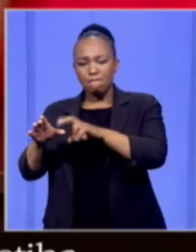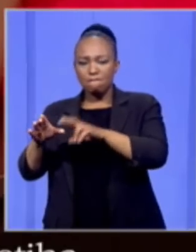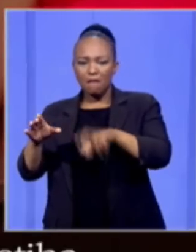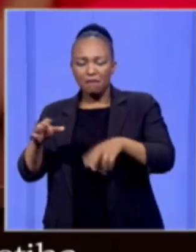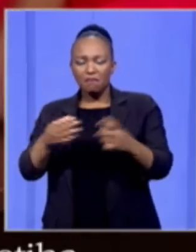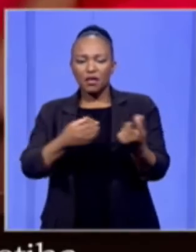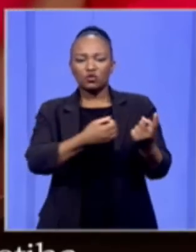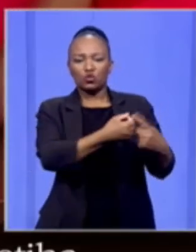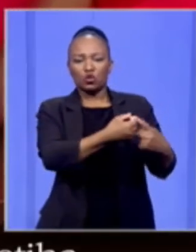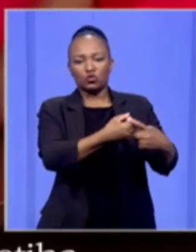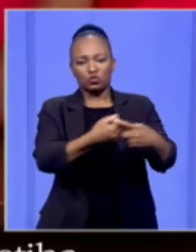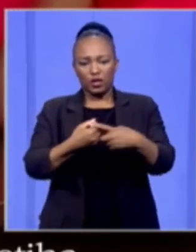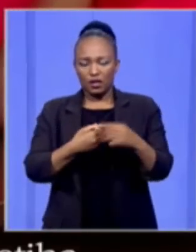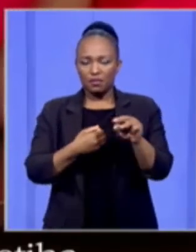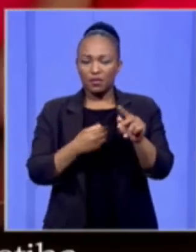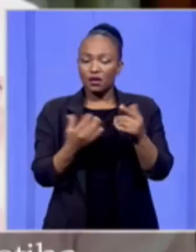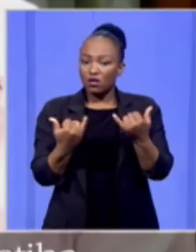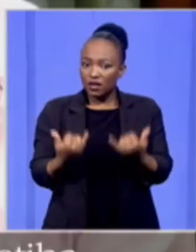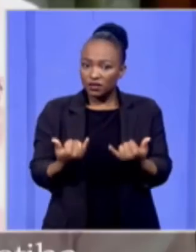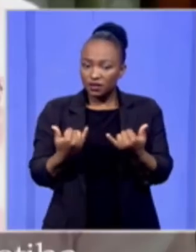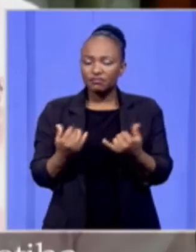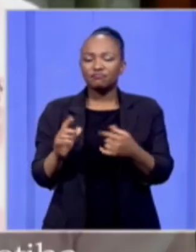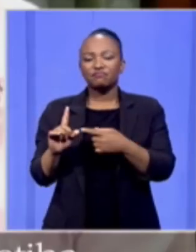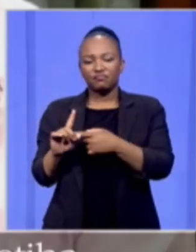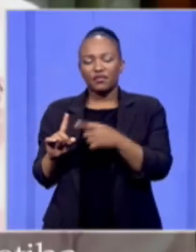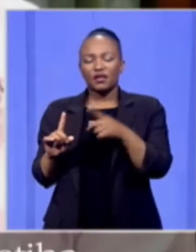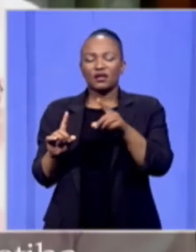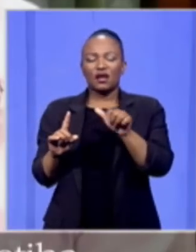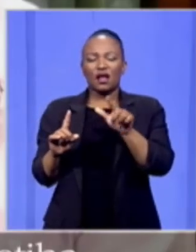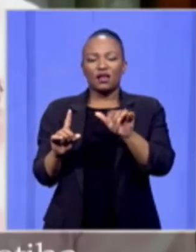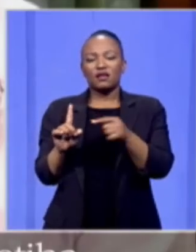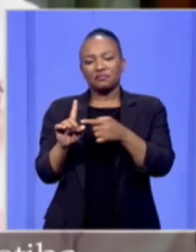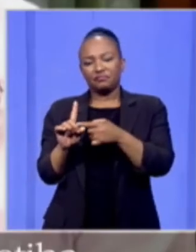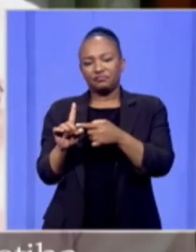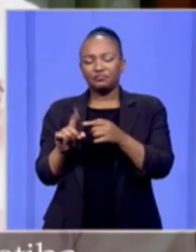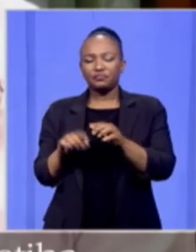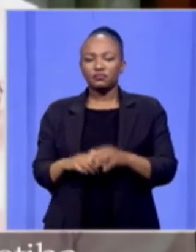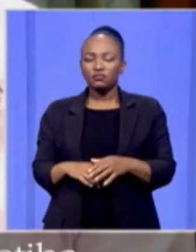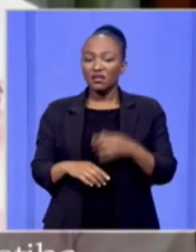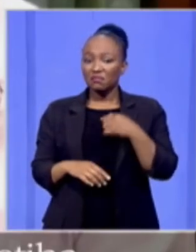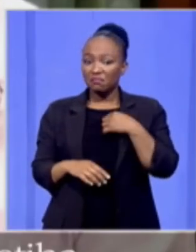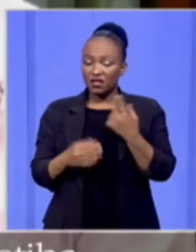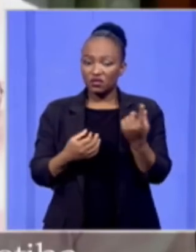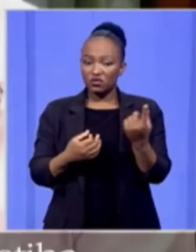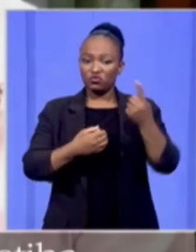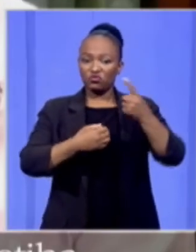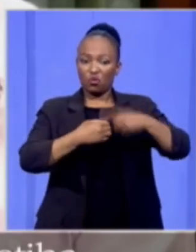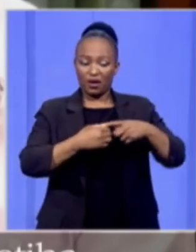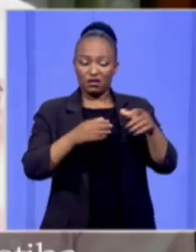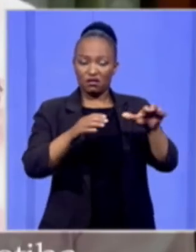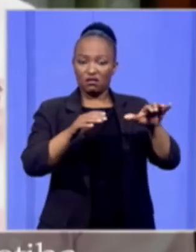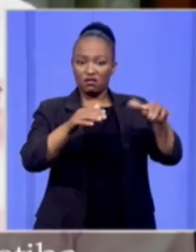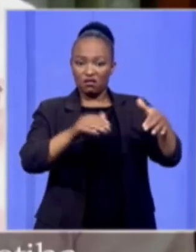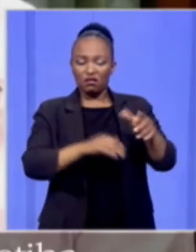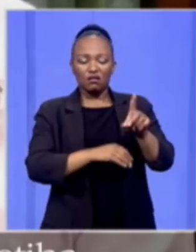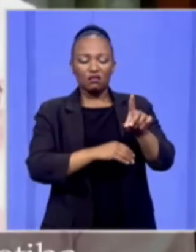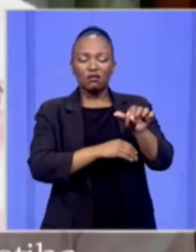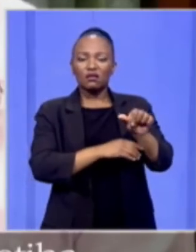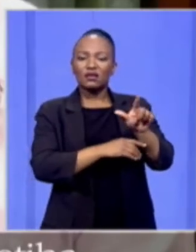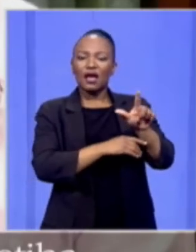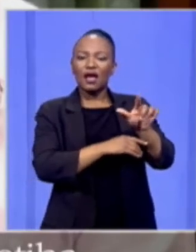ke Advocate Limpofu. I'm joining MK because I believe that it is the vehicle through which we